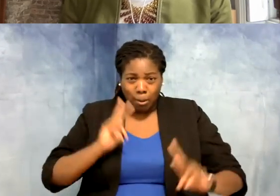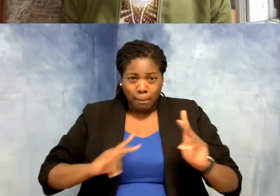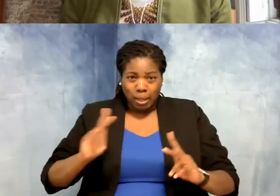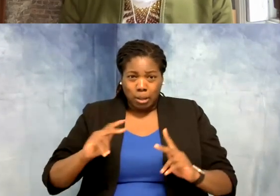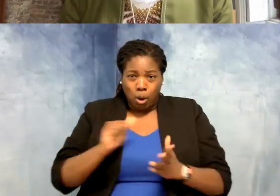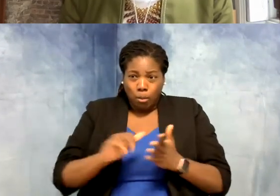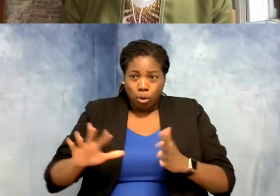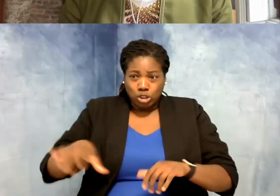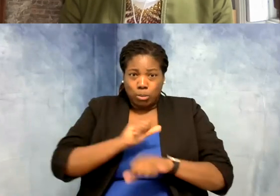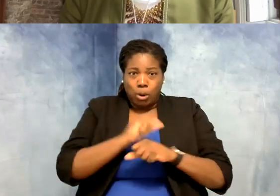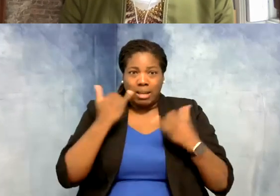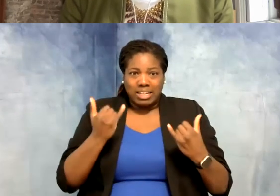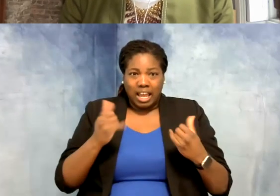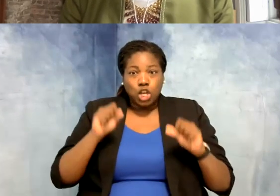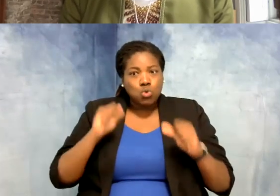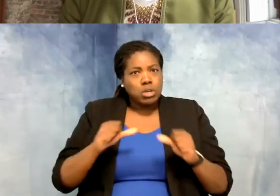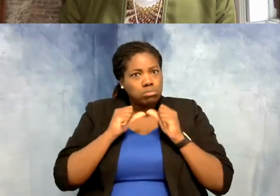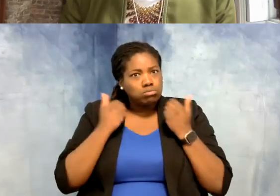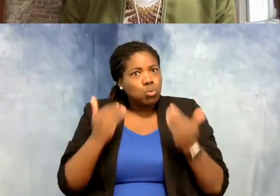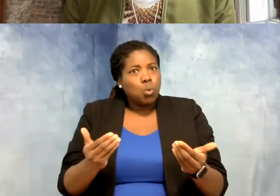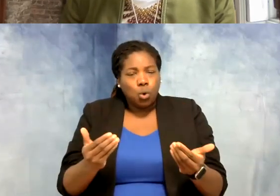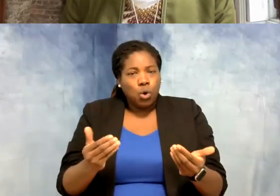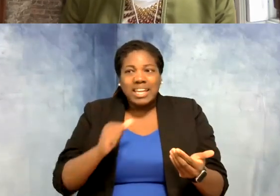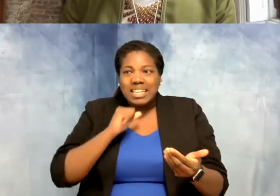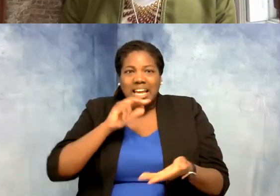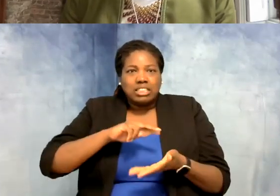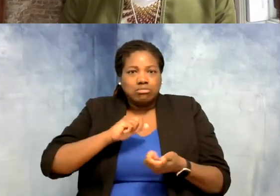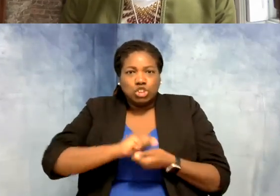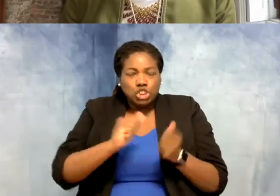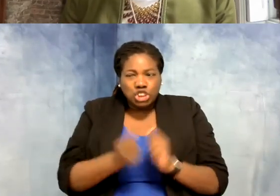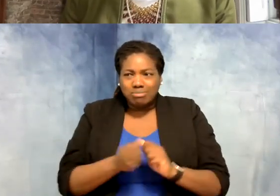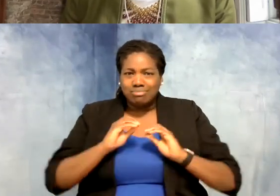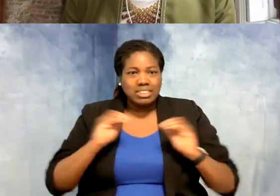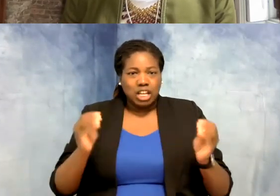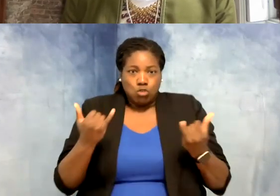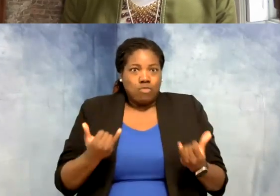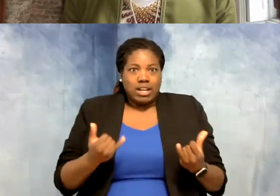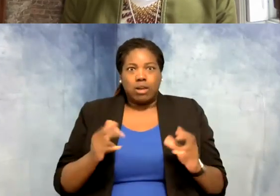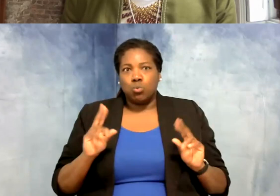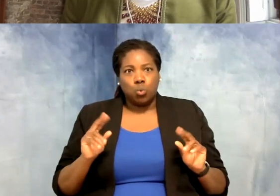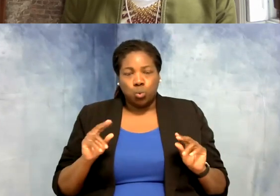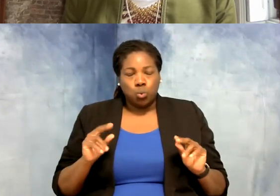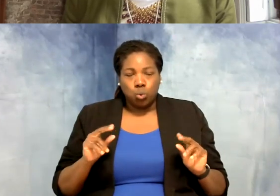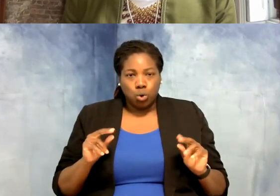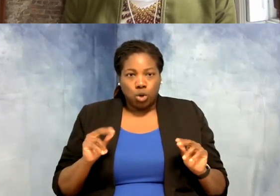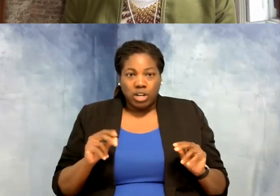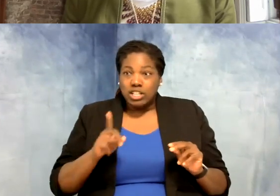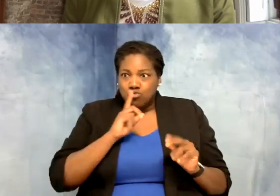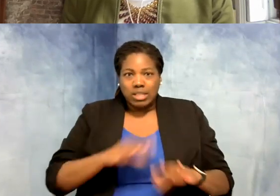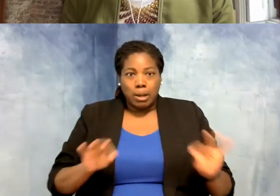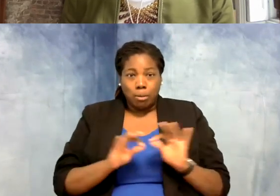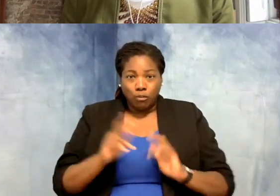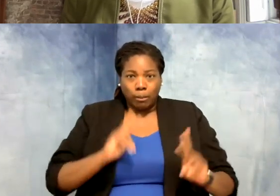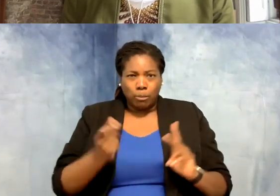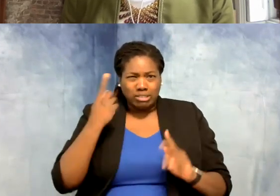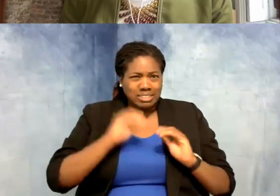abortion appointments now, that you can get care. This does not change anything right now. And so that is critically important for people